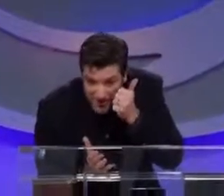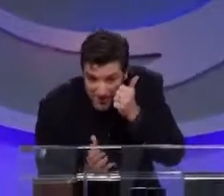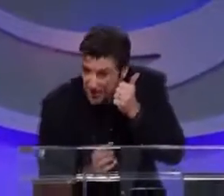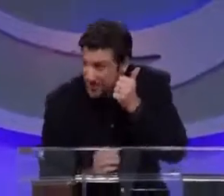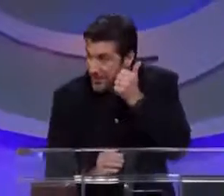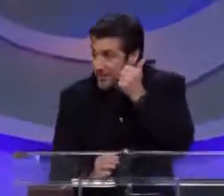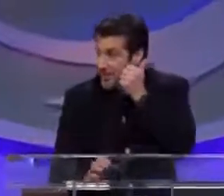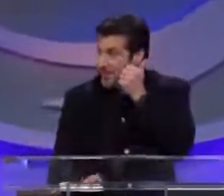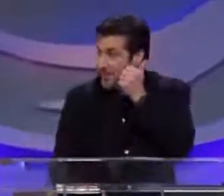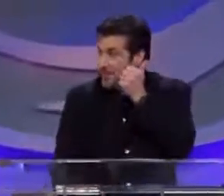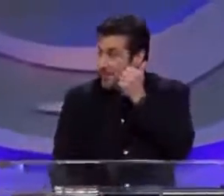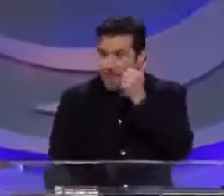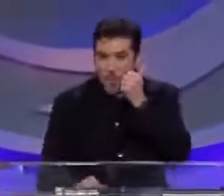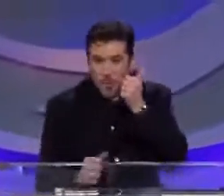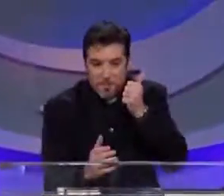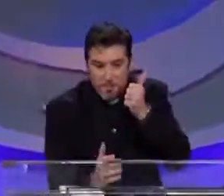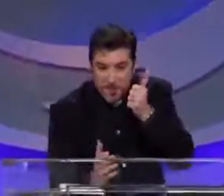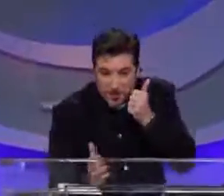Universal Church.